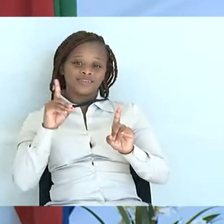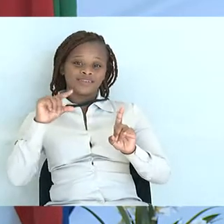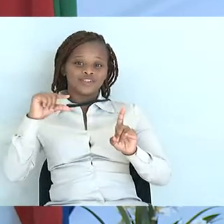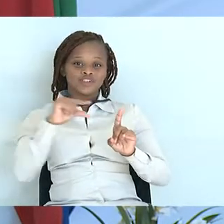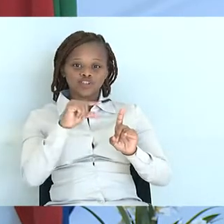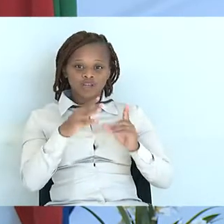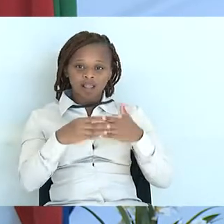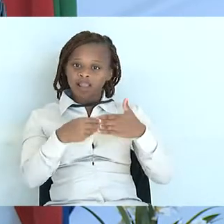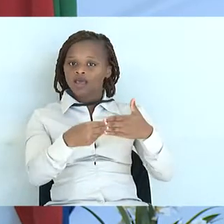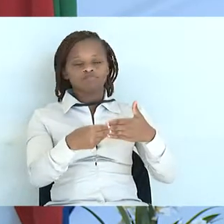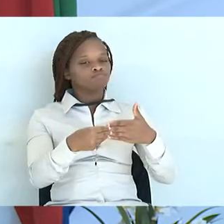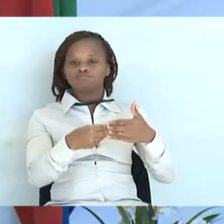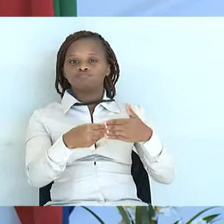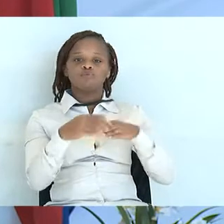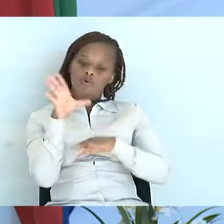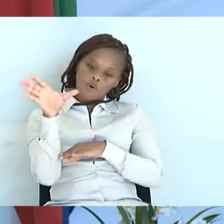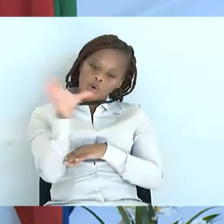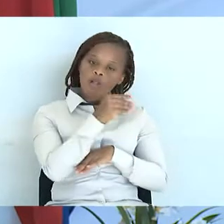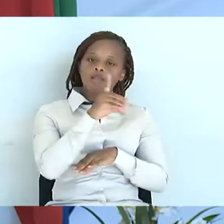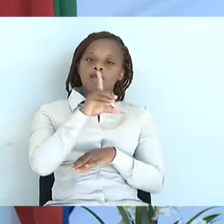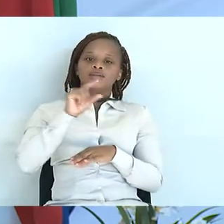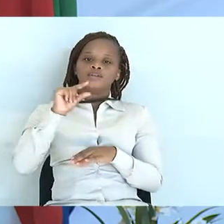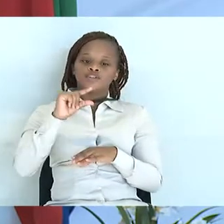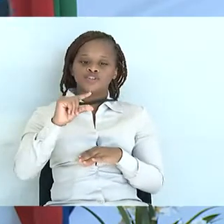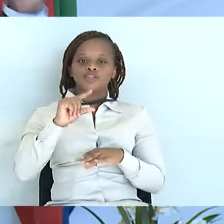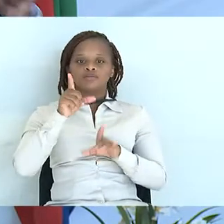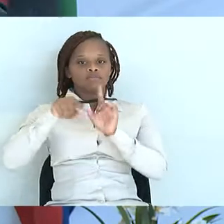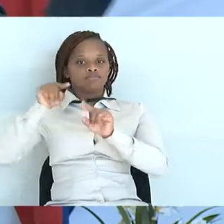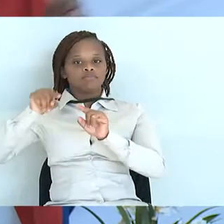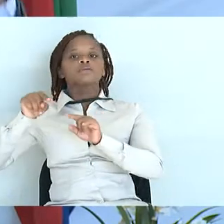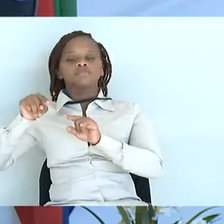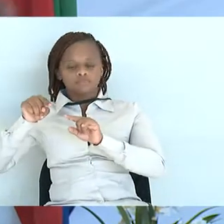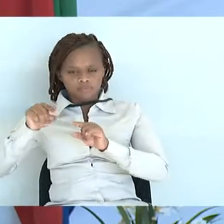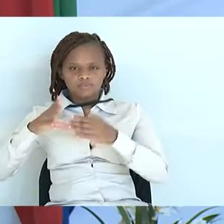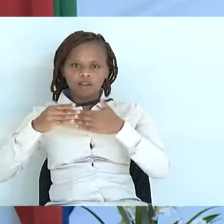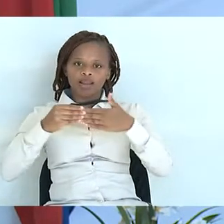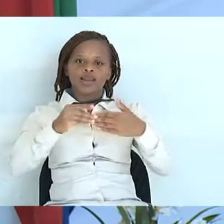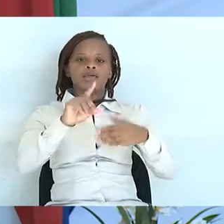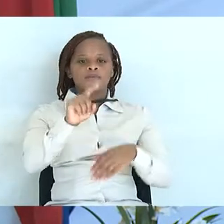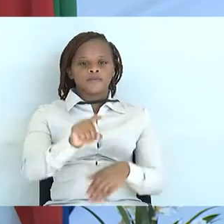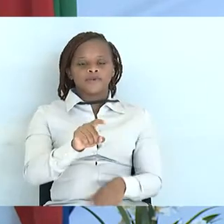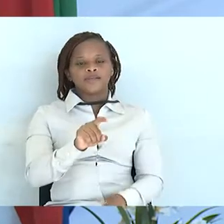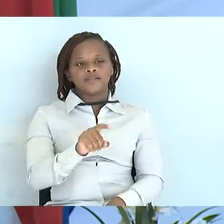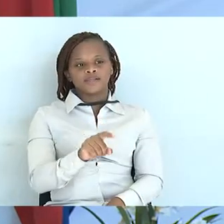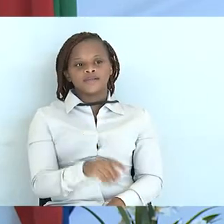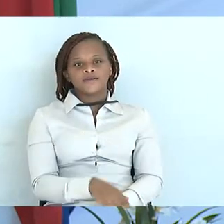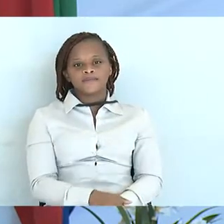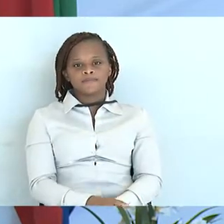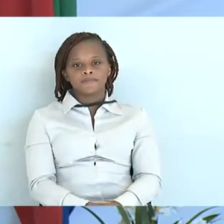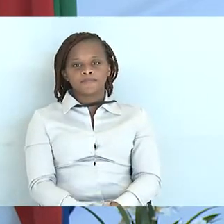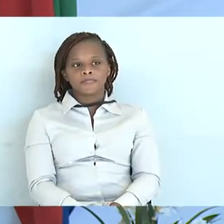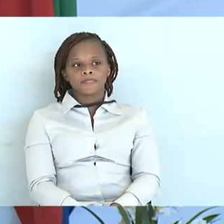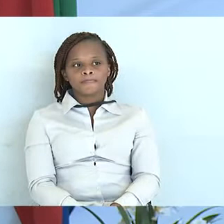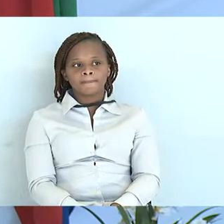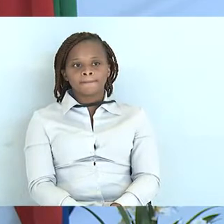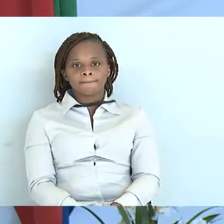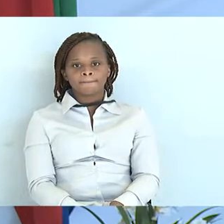be led by all the DGs, and they rotate in terms of chairing that